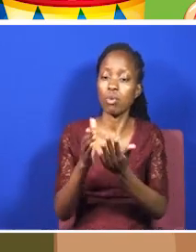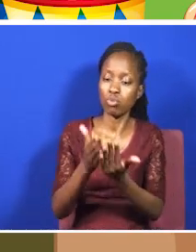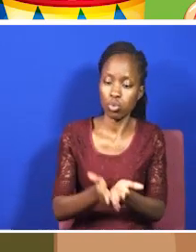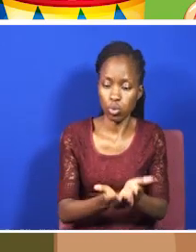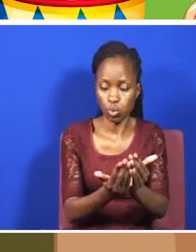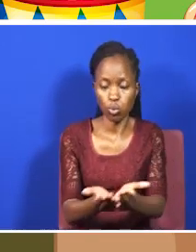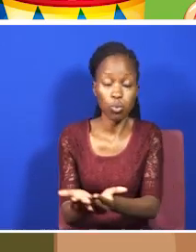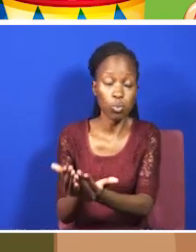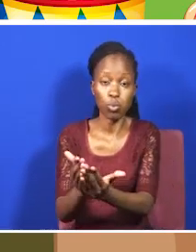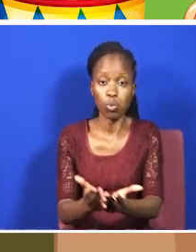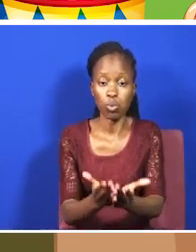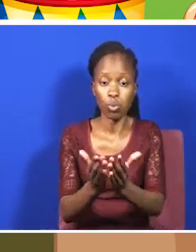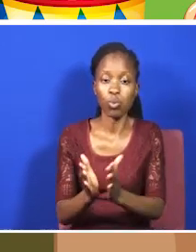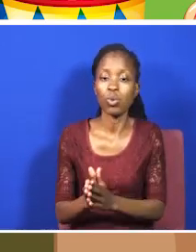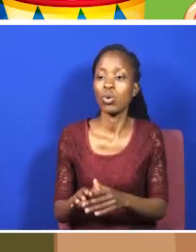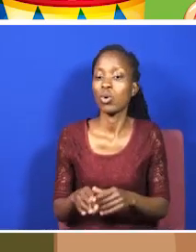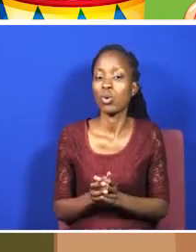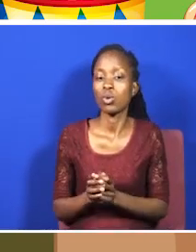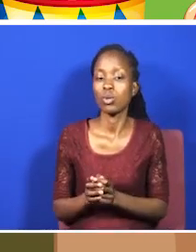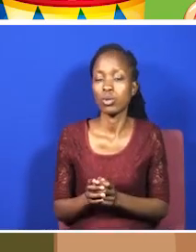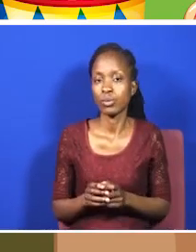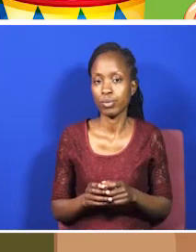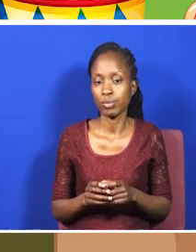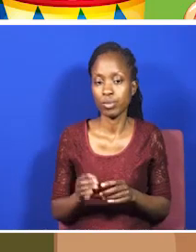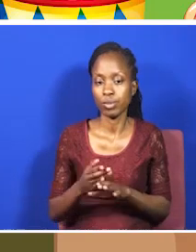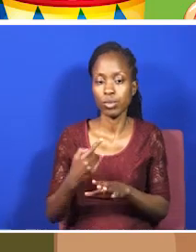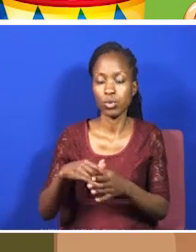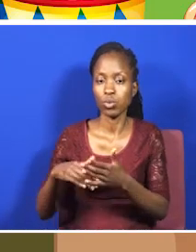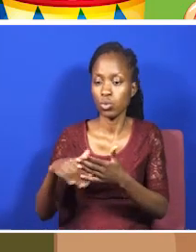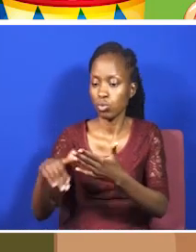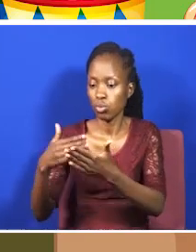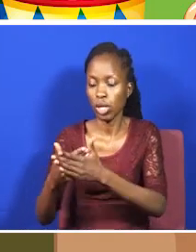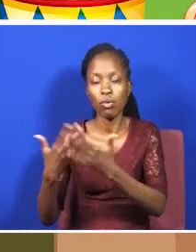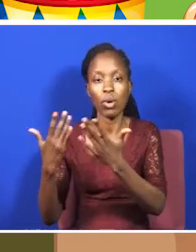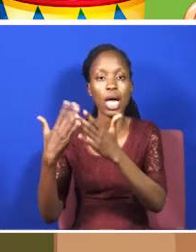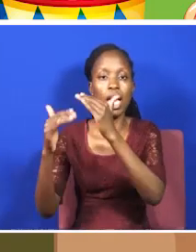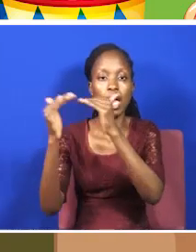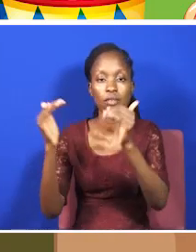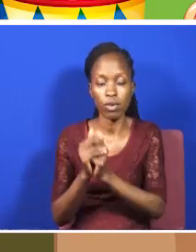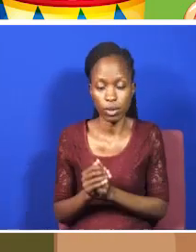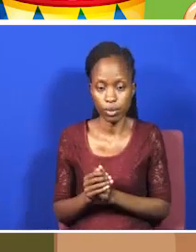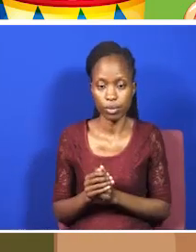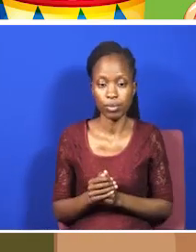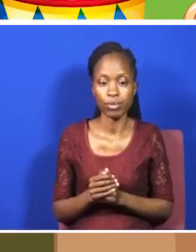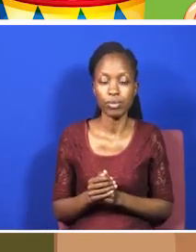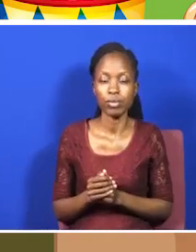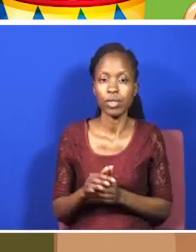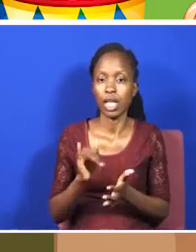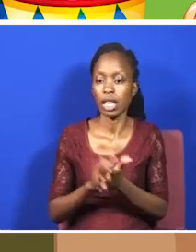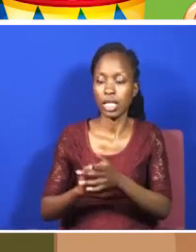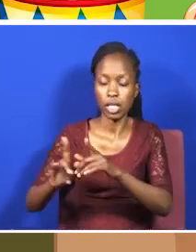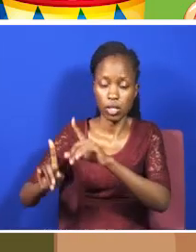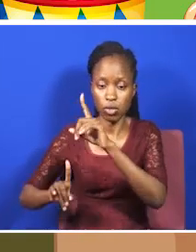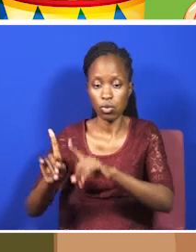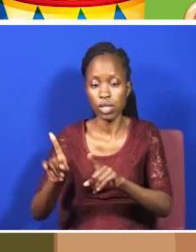said, our life is like sailing or a journey before finally we go to